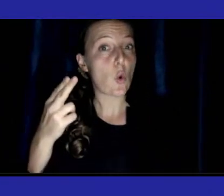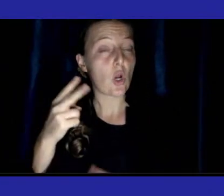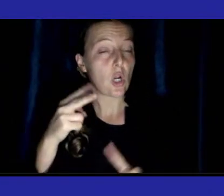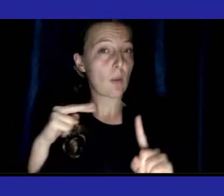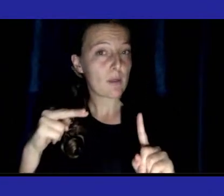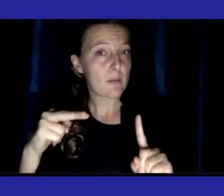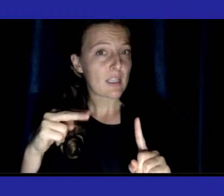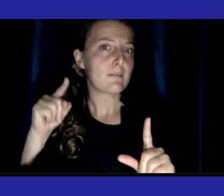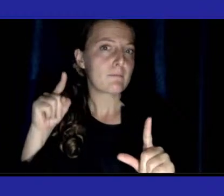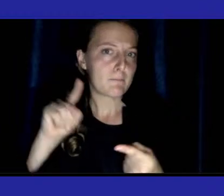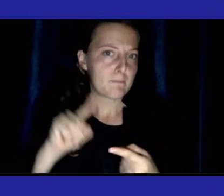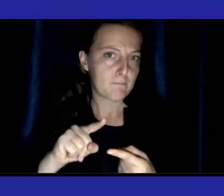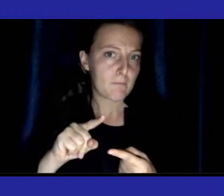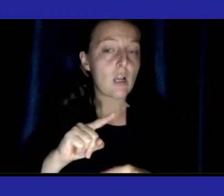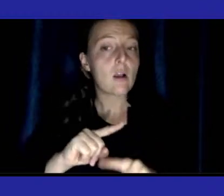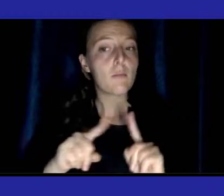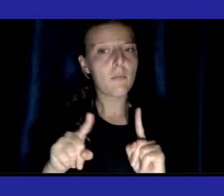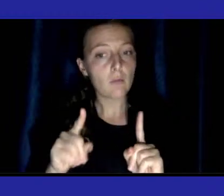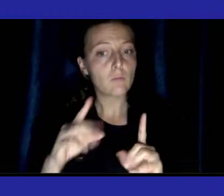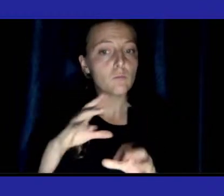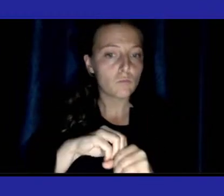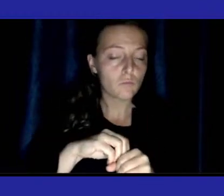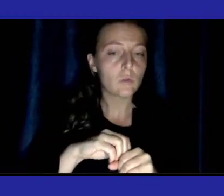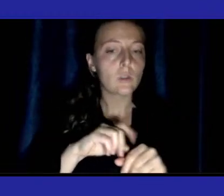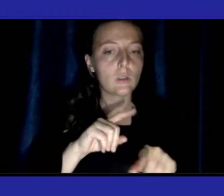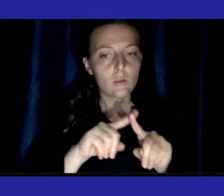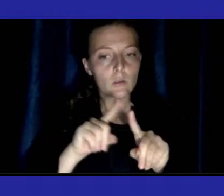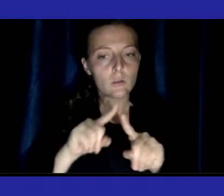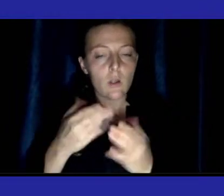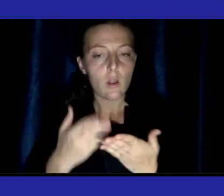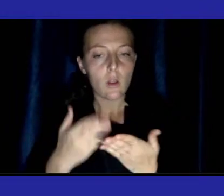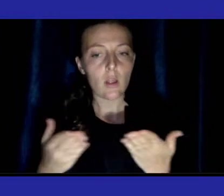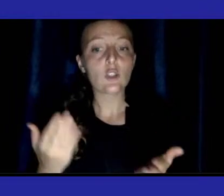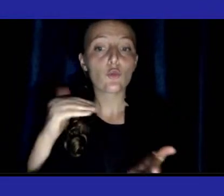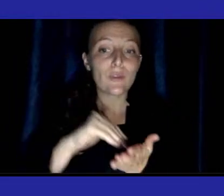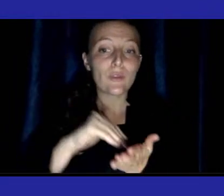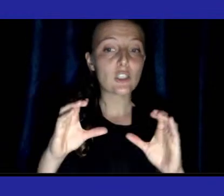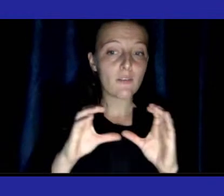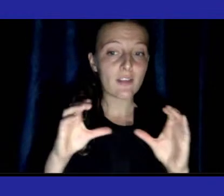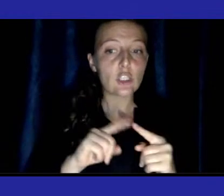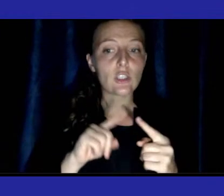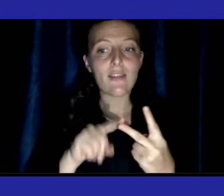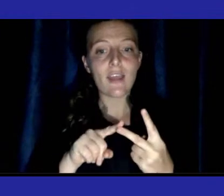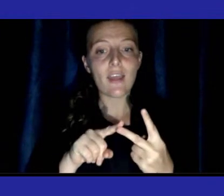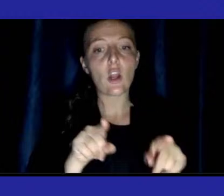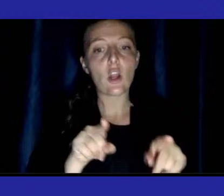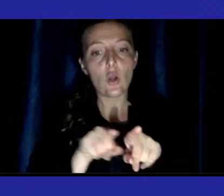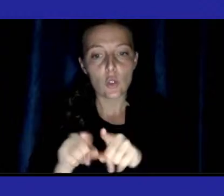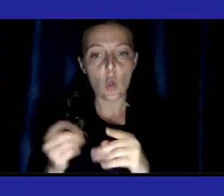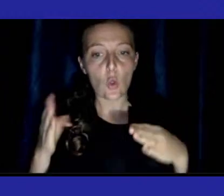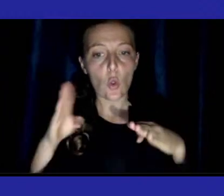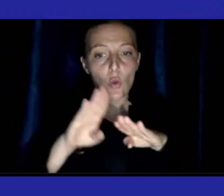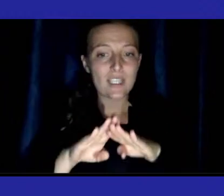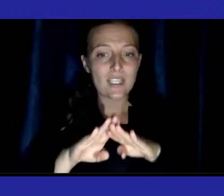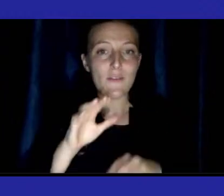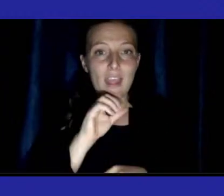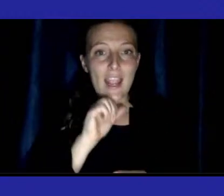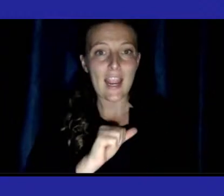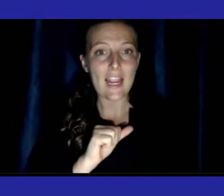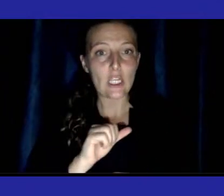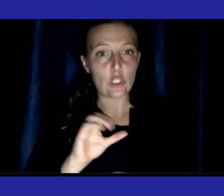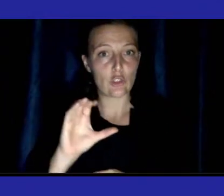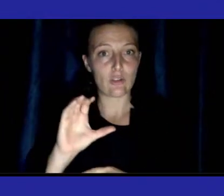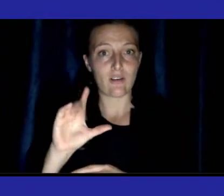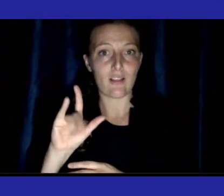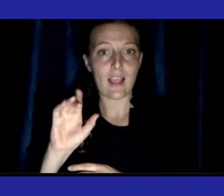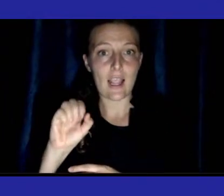things, both with recertification and also some of them talking about the closing of the age claims, we've seen the decrease like the last couple of quarters, so I